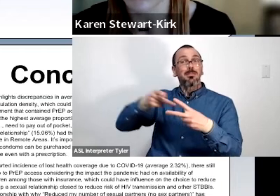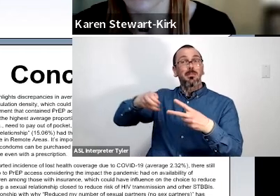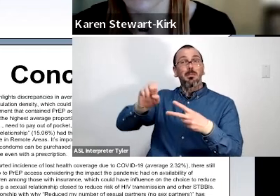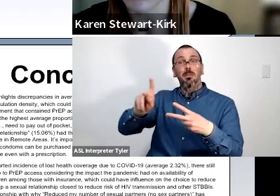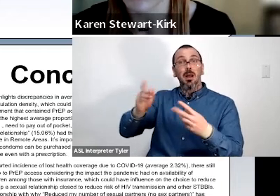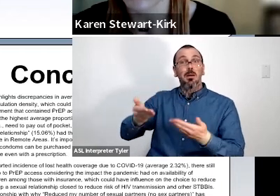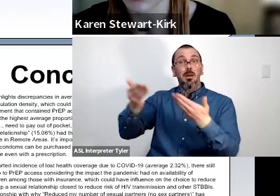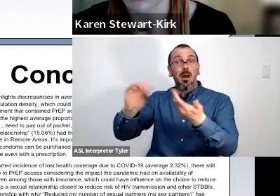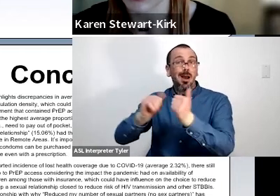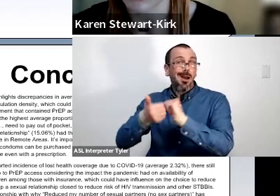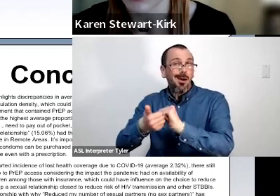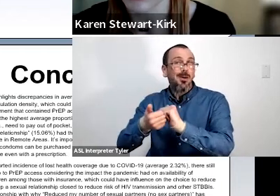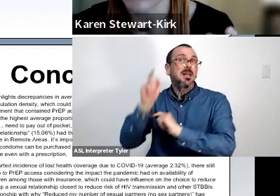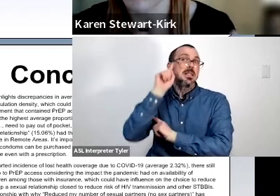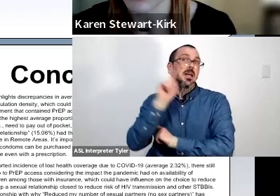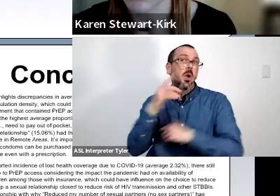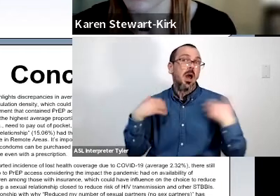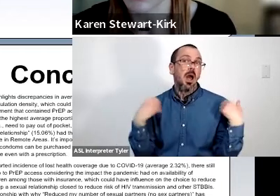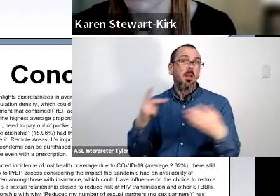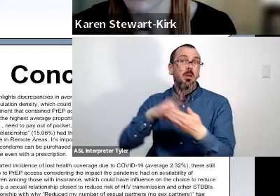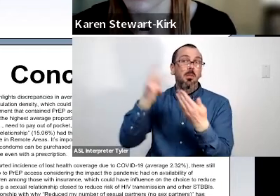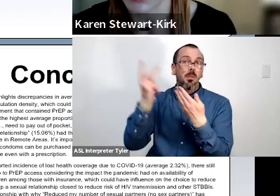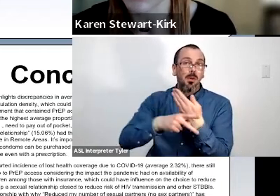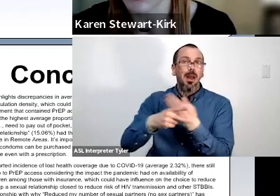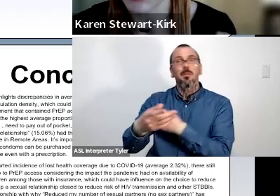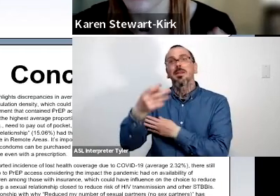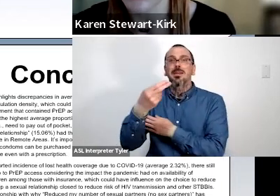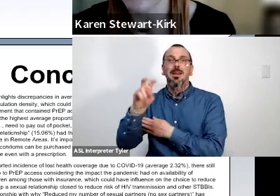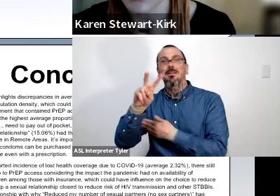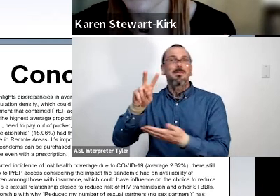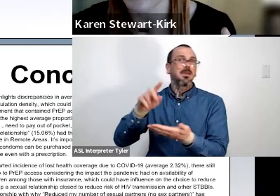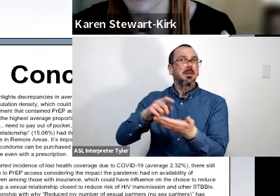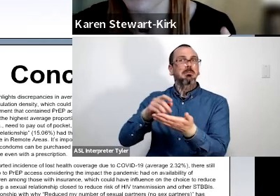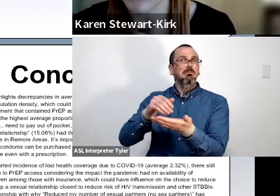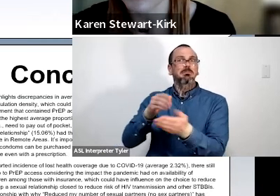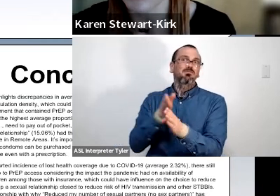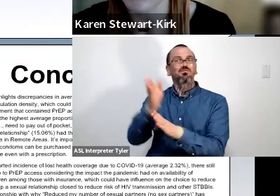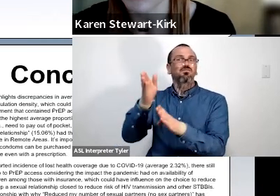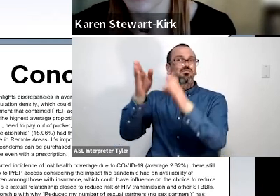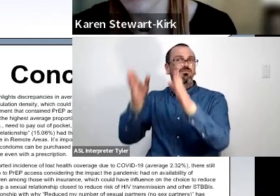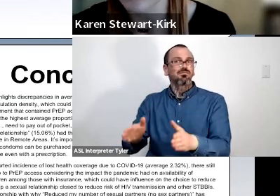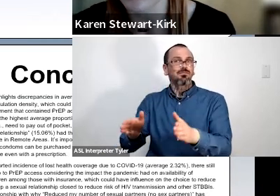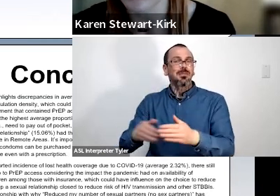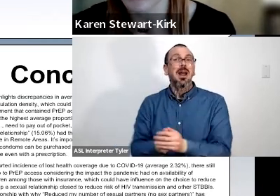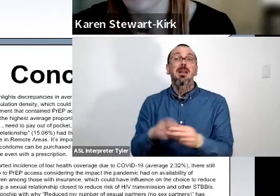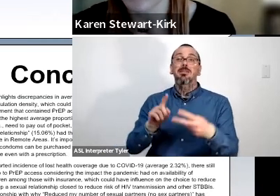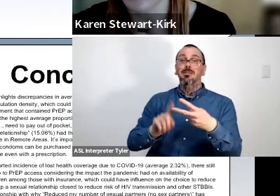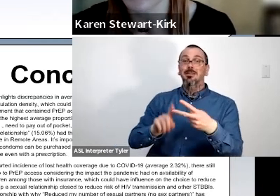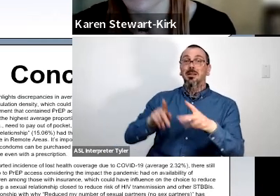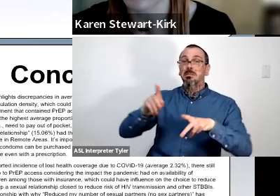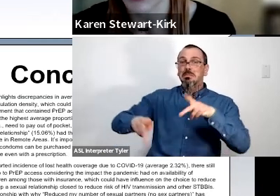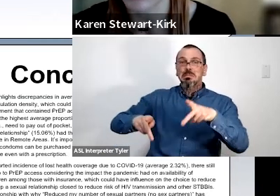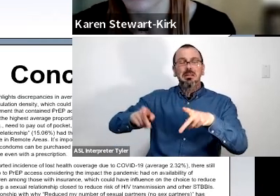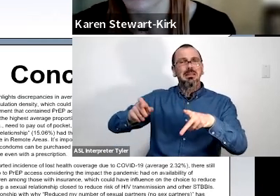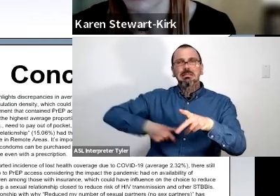in the context of a sexual health program by an experienced HIV prescriber, and two, that the price must be reduced, hence the limited